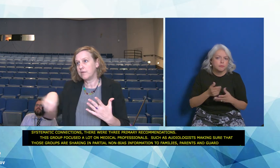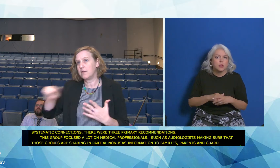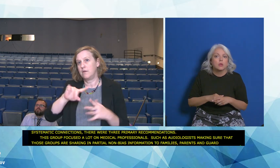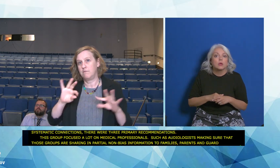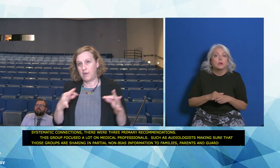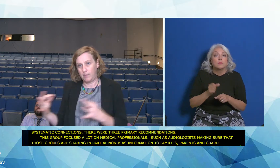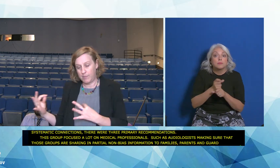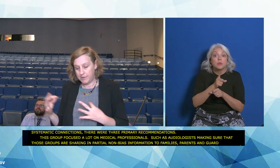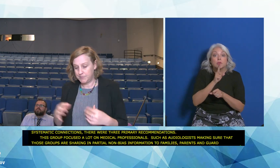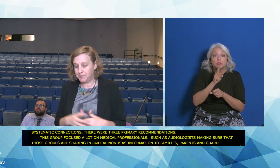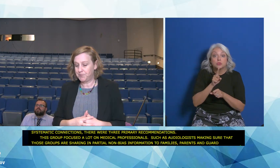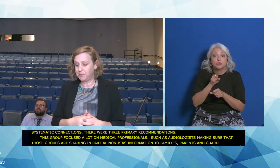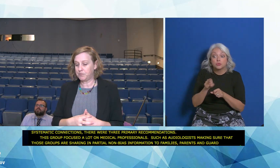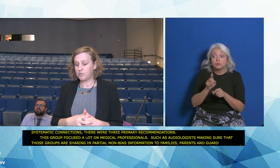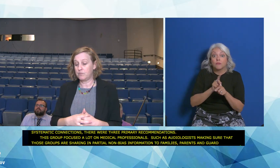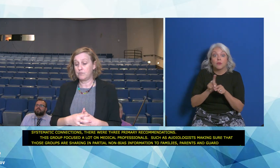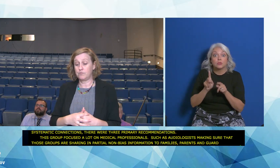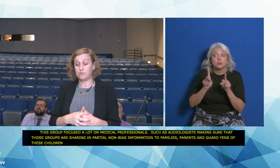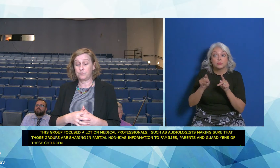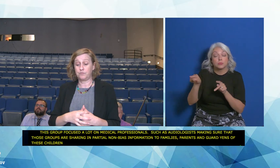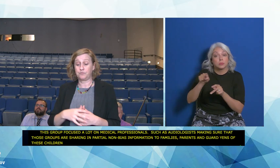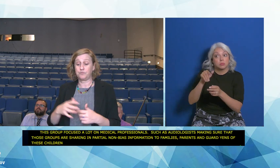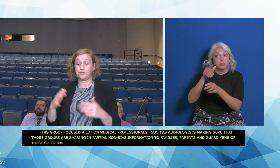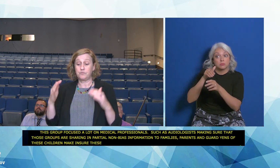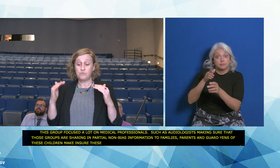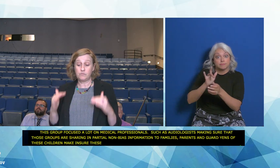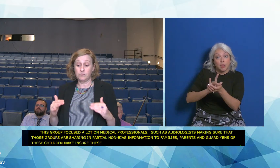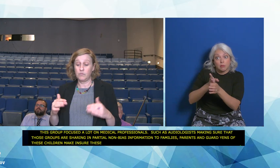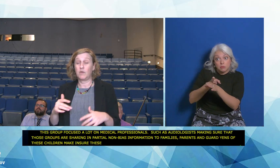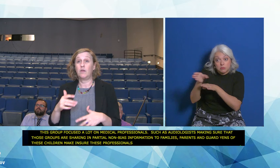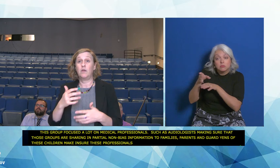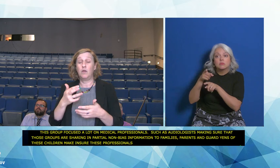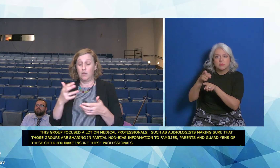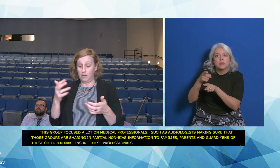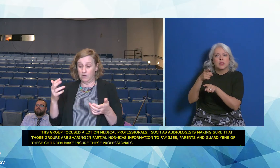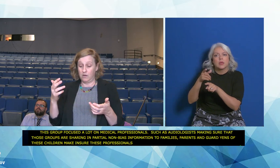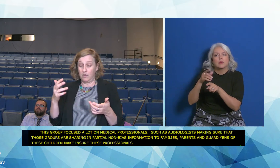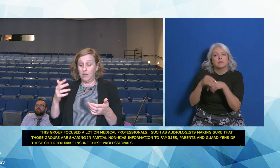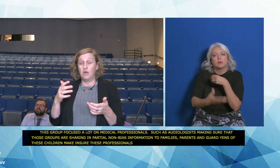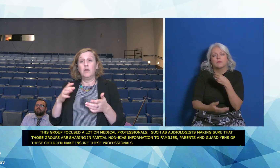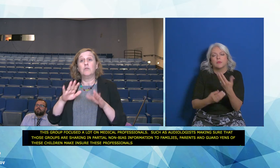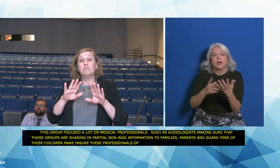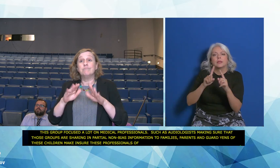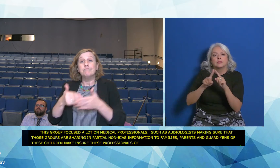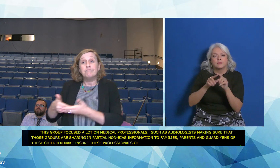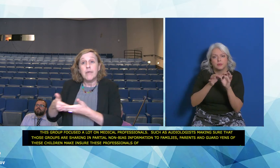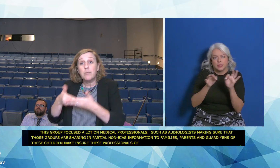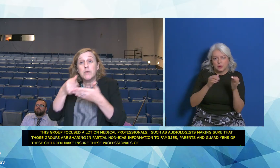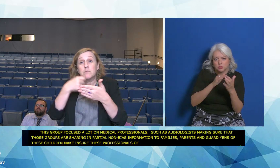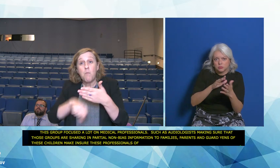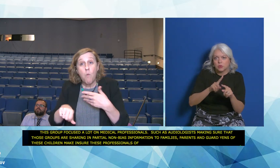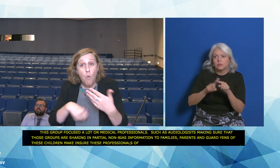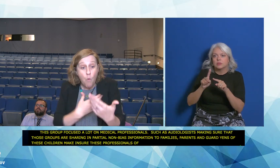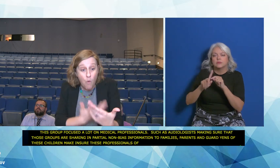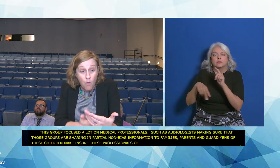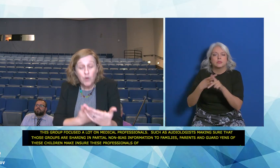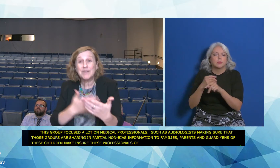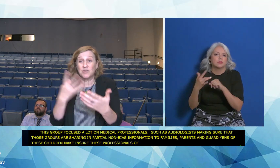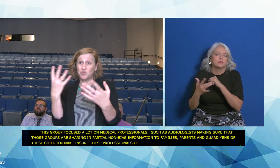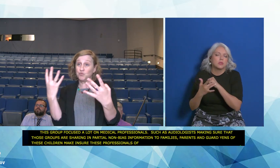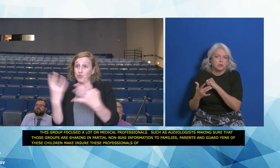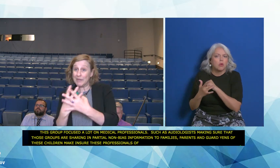Making sure that these professionals are providing all language approaches and technology options.